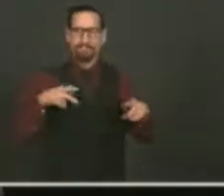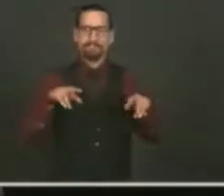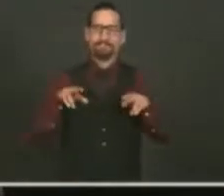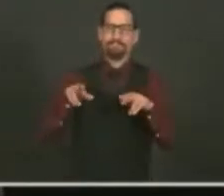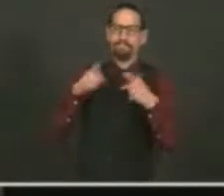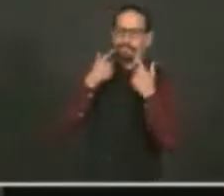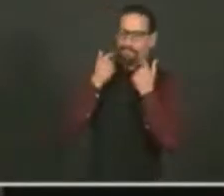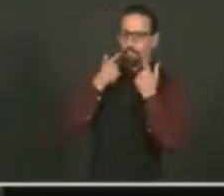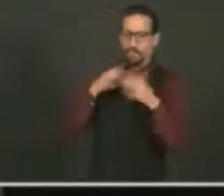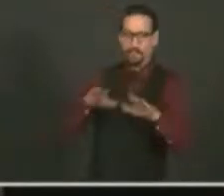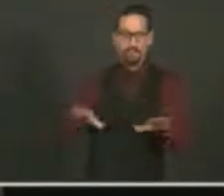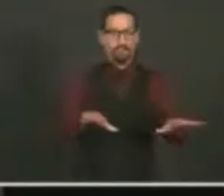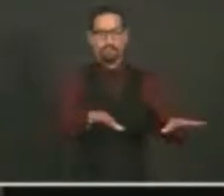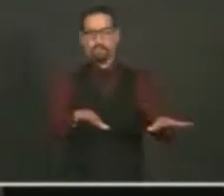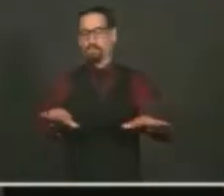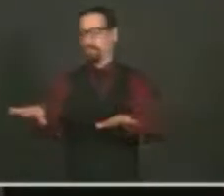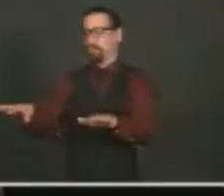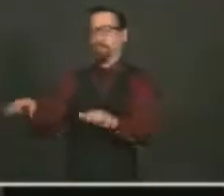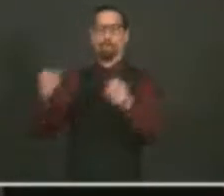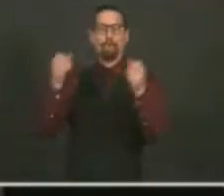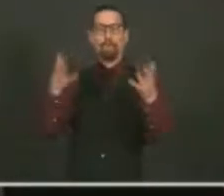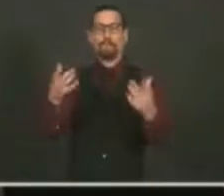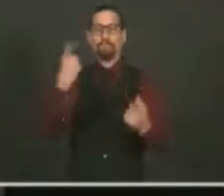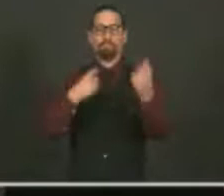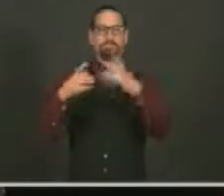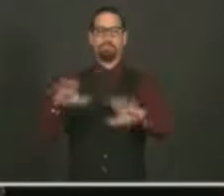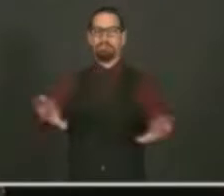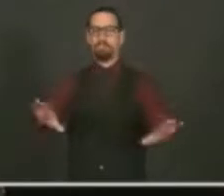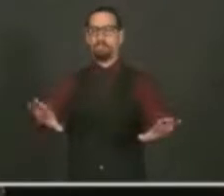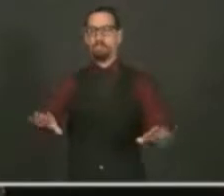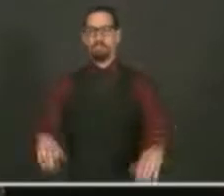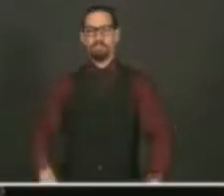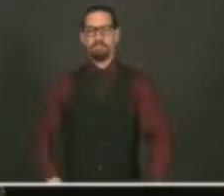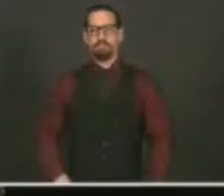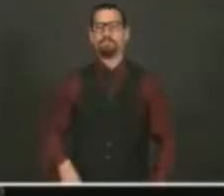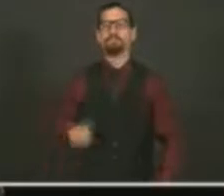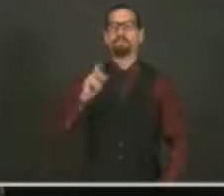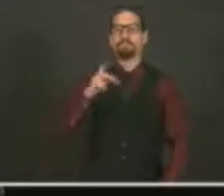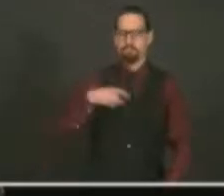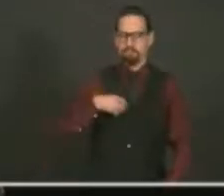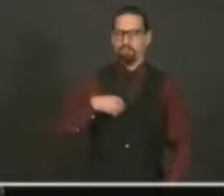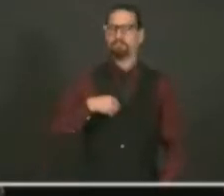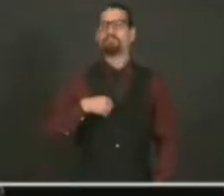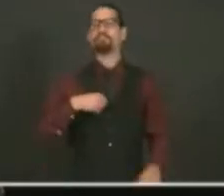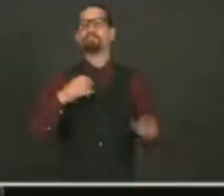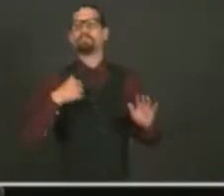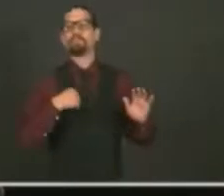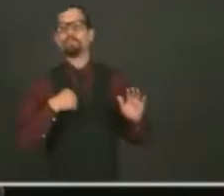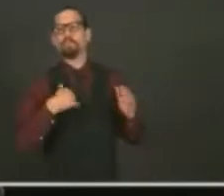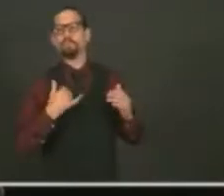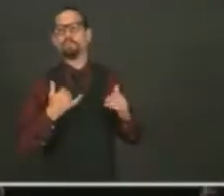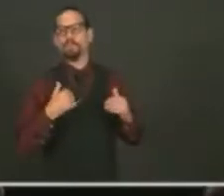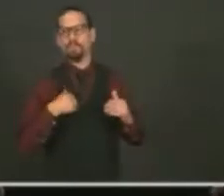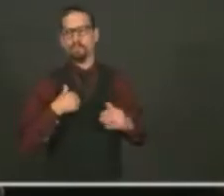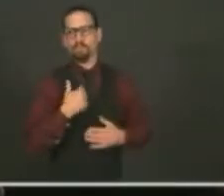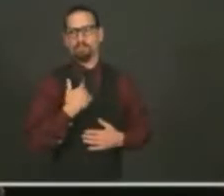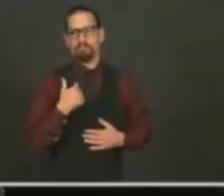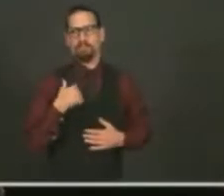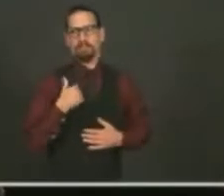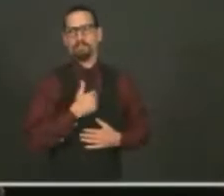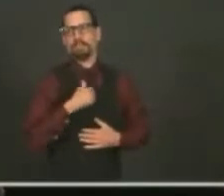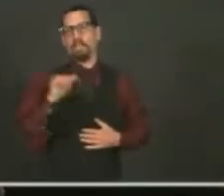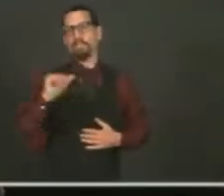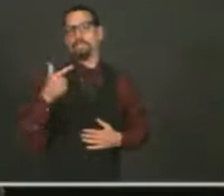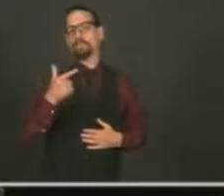So I just got a message from a current member of the General Assembly, Governor, that said they refused to cancel their